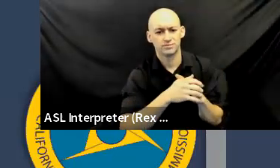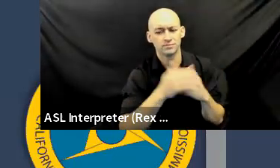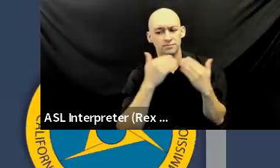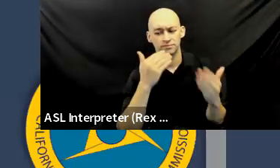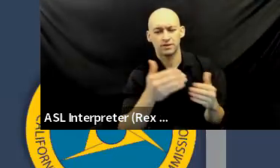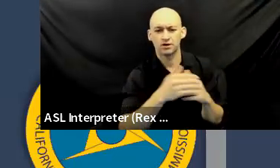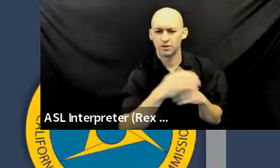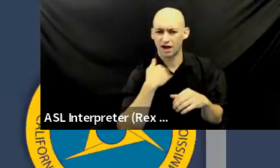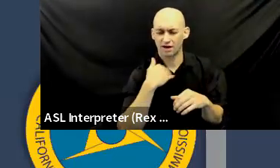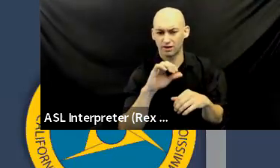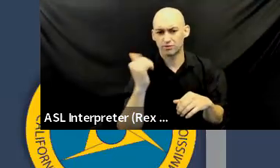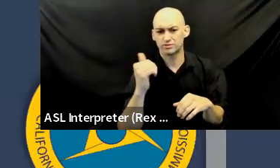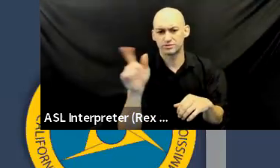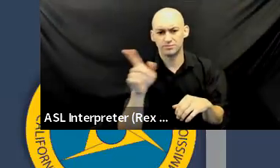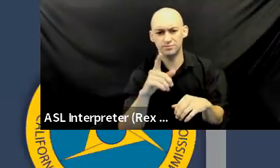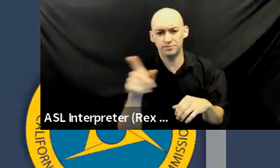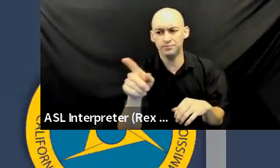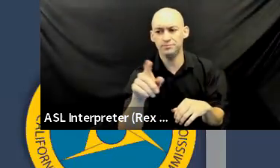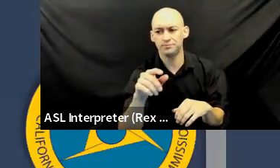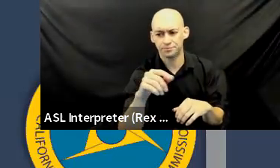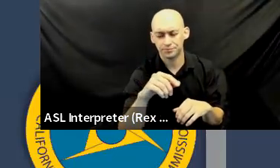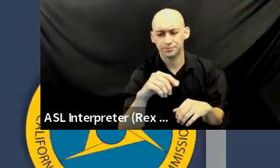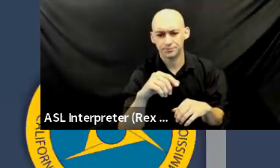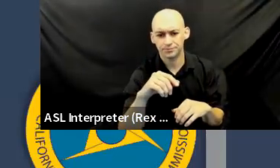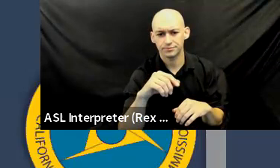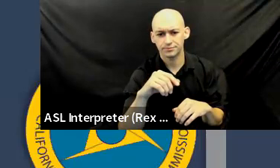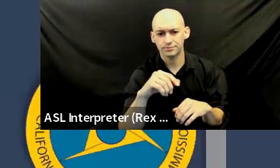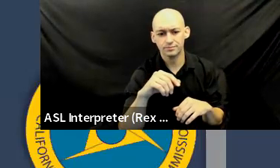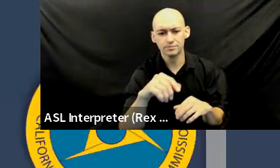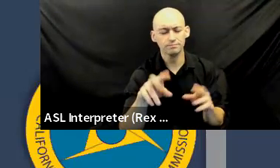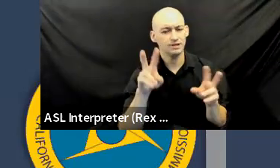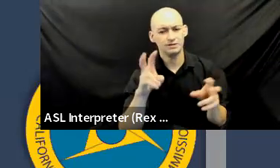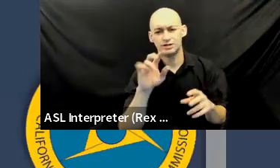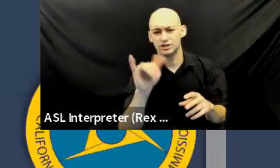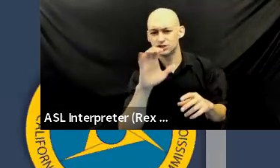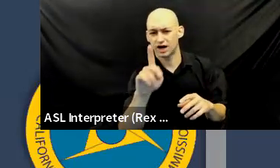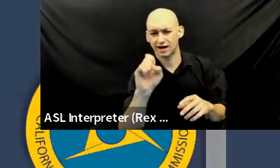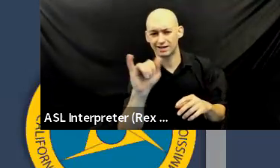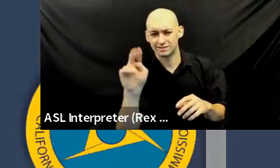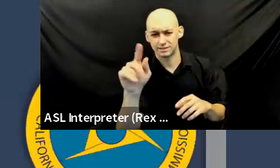others? Yes, up next, I'd like to call on Jack Symington.